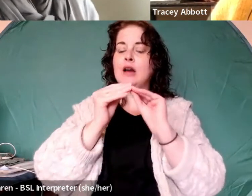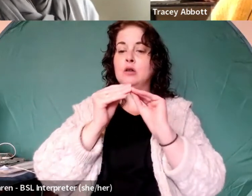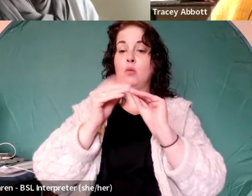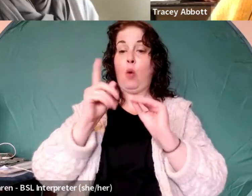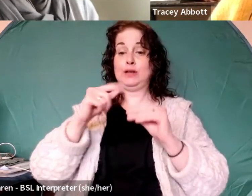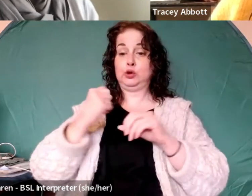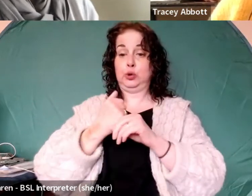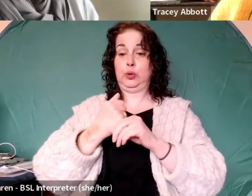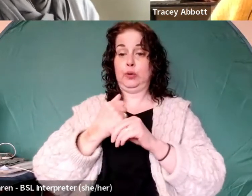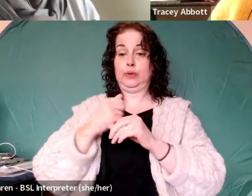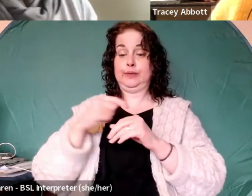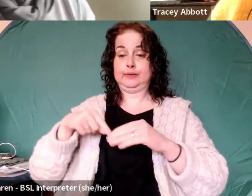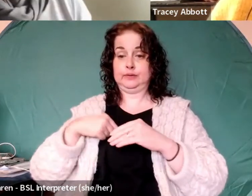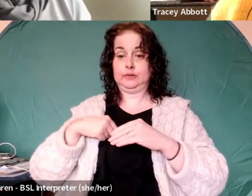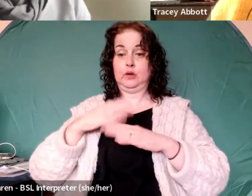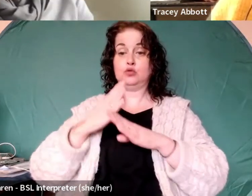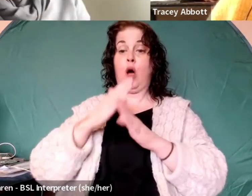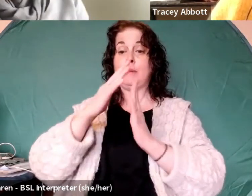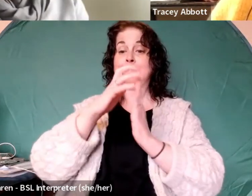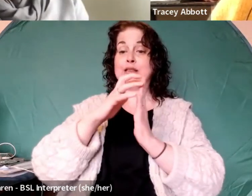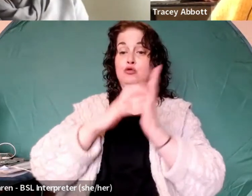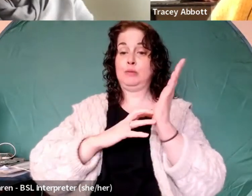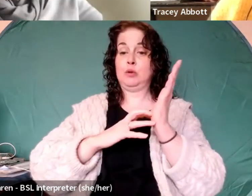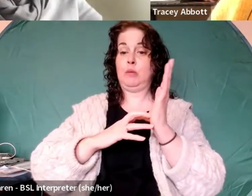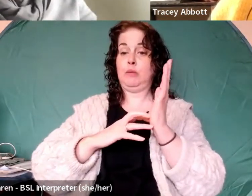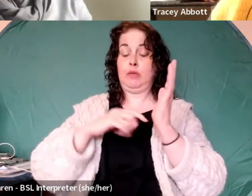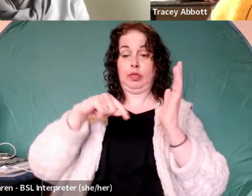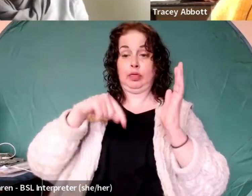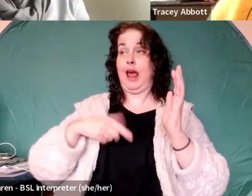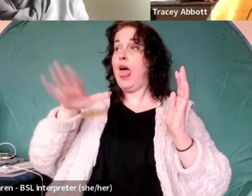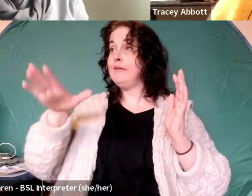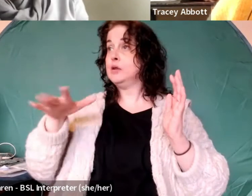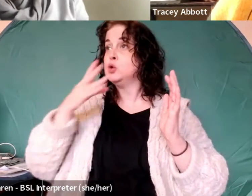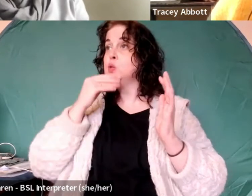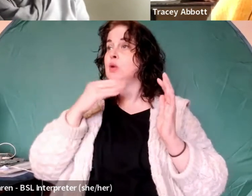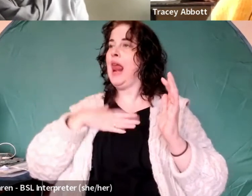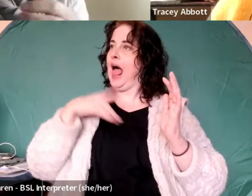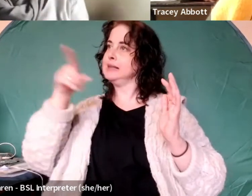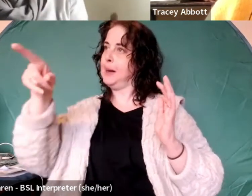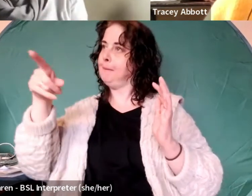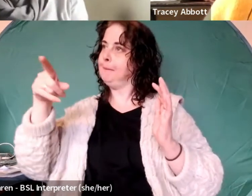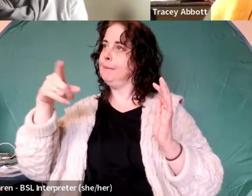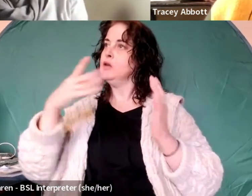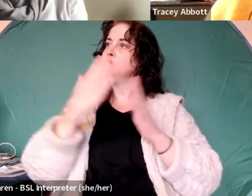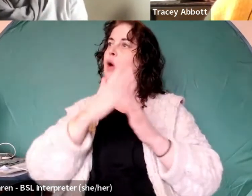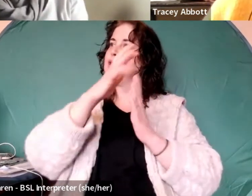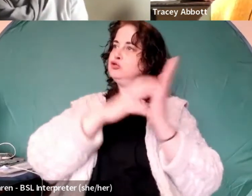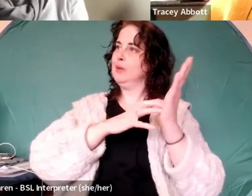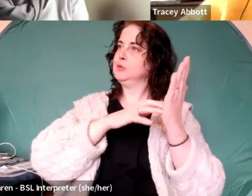is we bring out the job description that Fred had, because Fred's left and we like Fred. So let's get